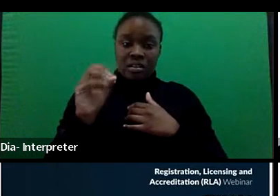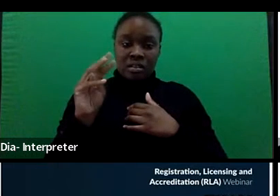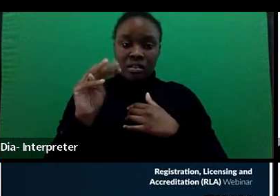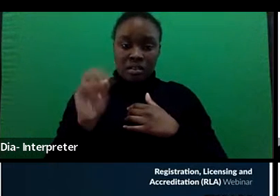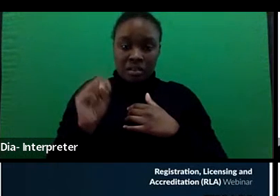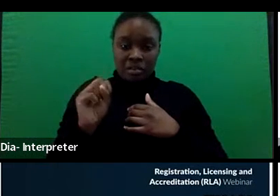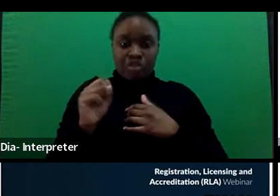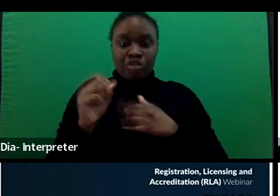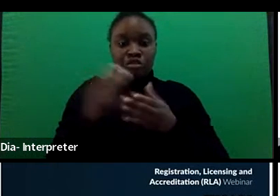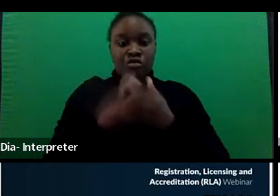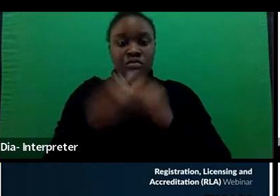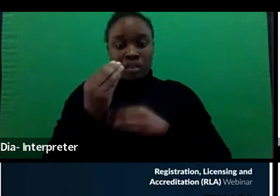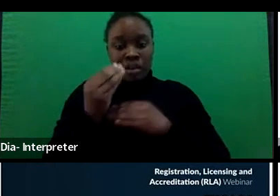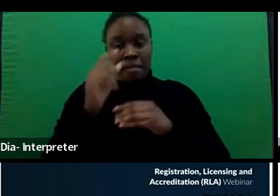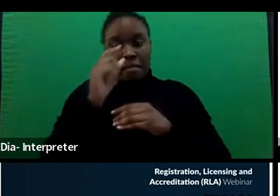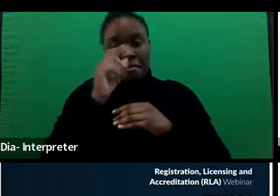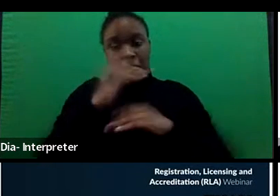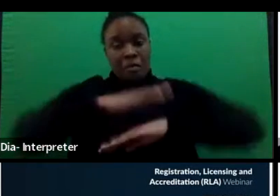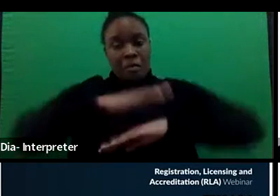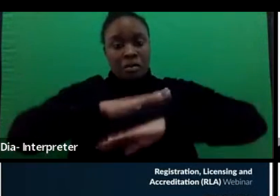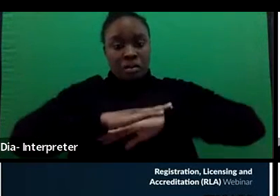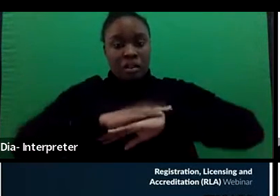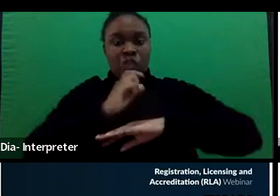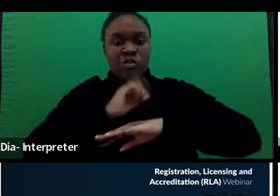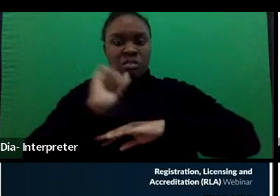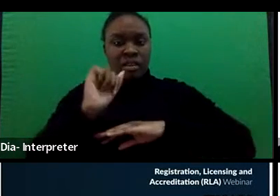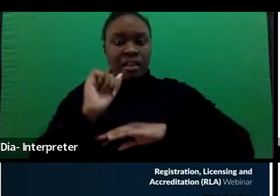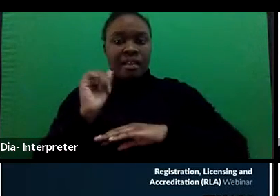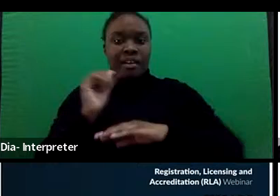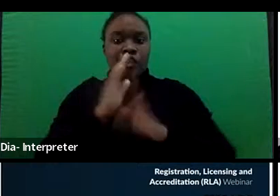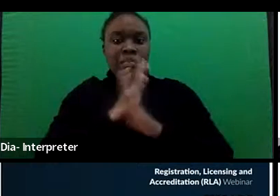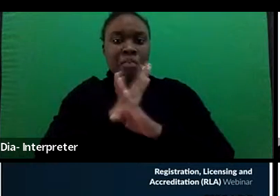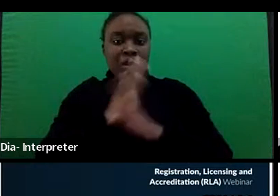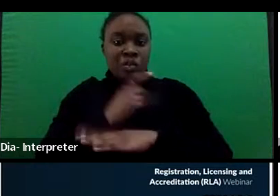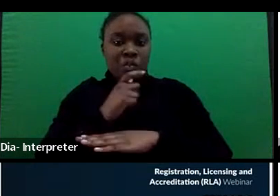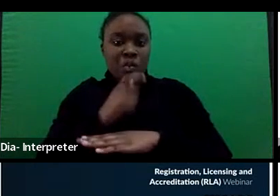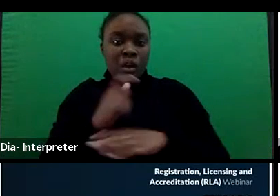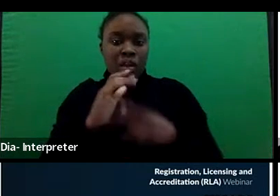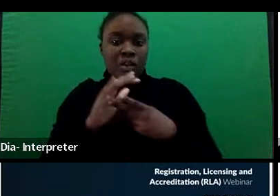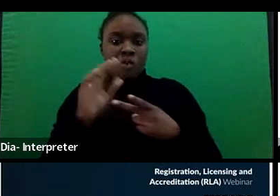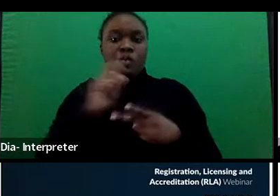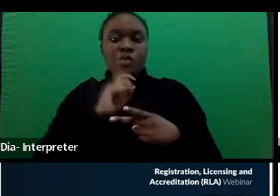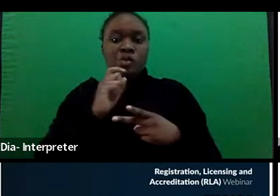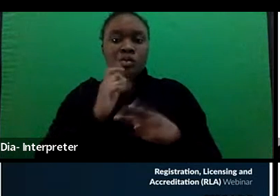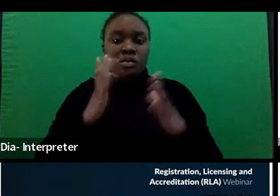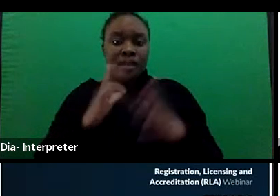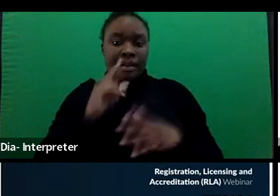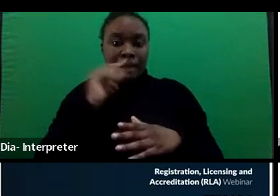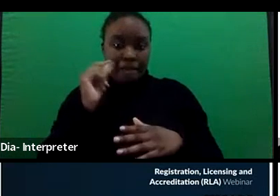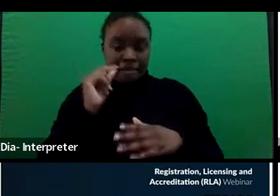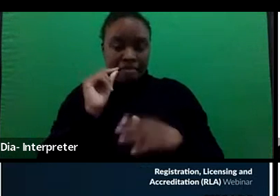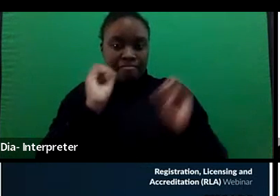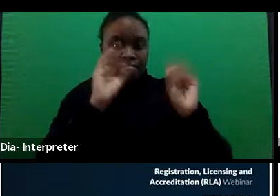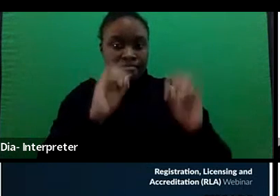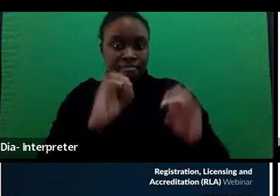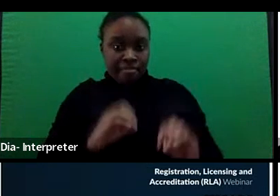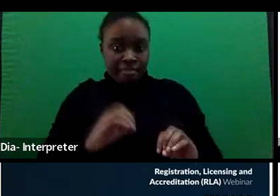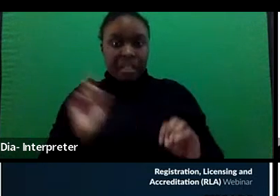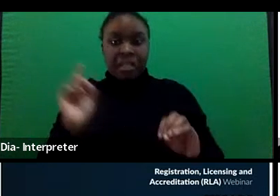their logins. On the top right of the client's profile, they will click